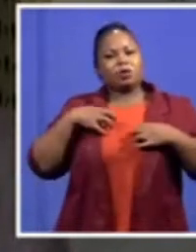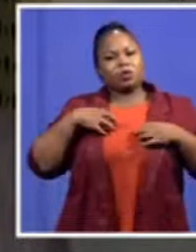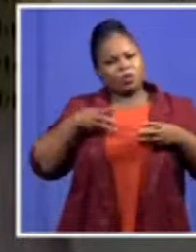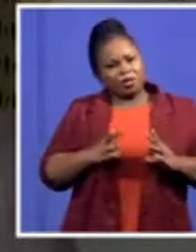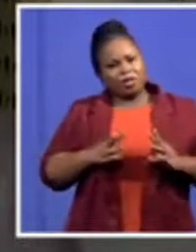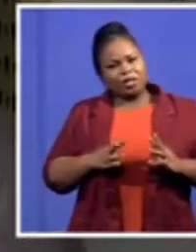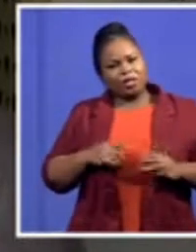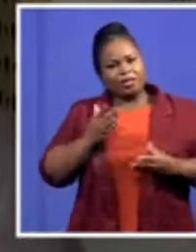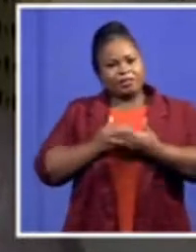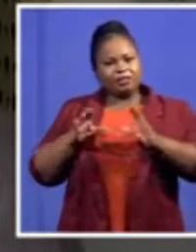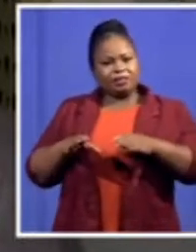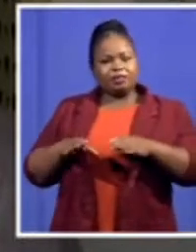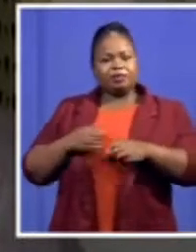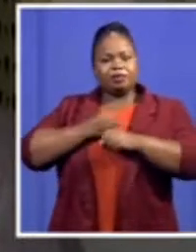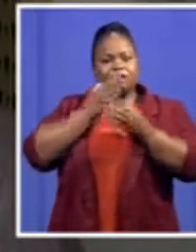meaning to freedom.